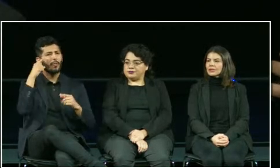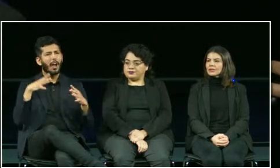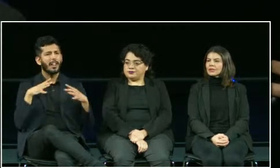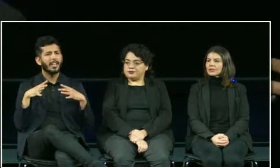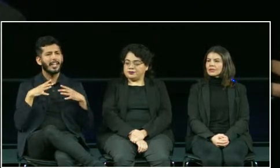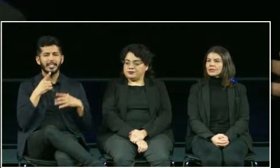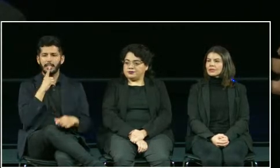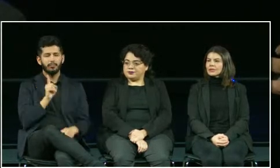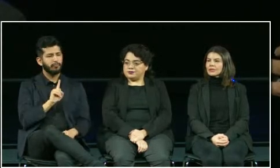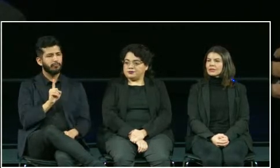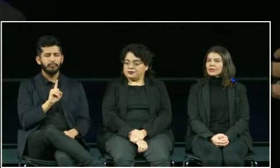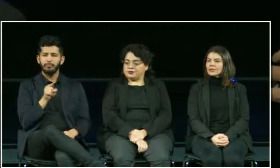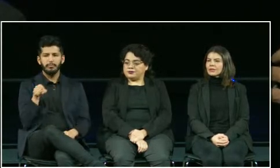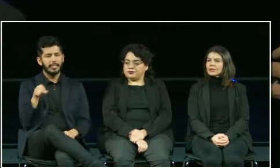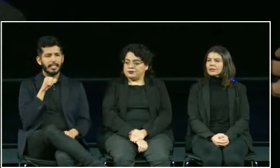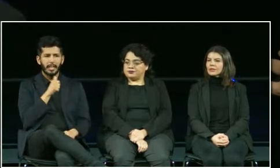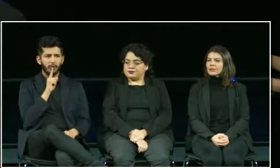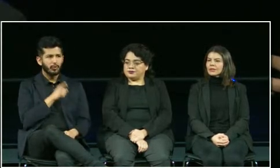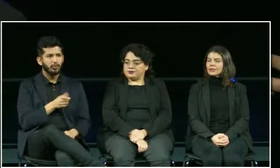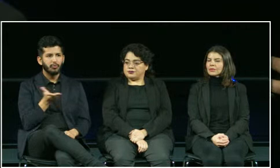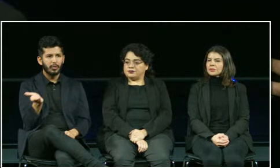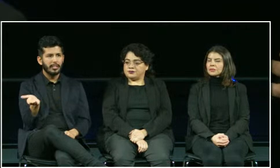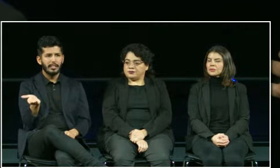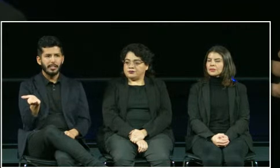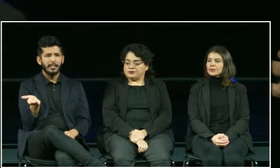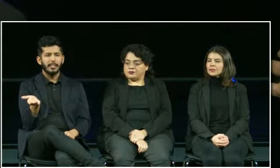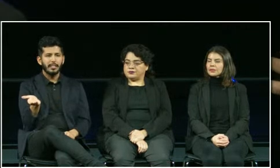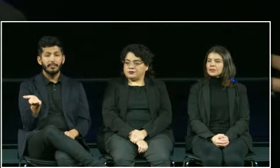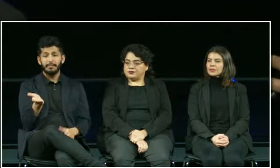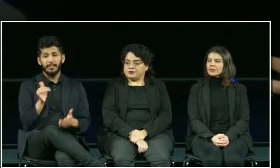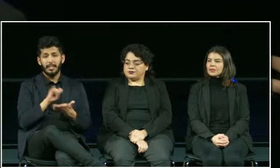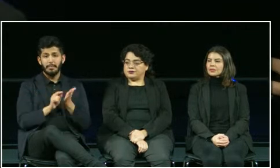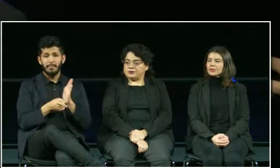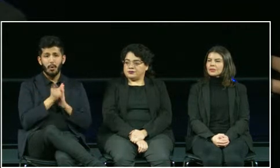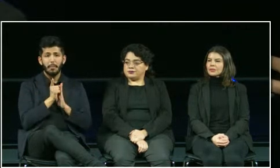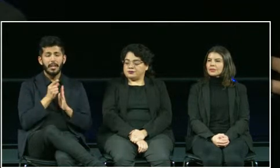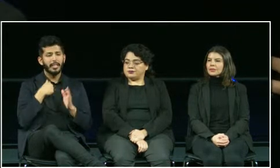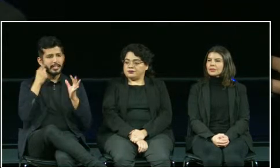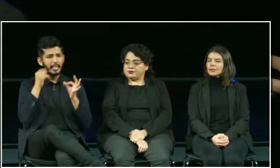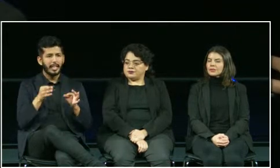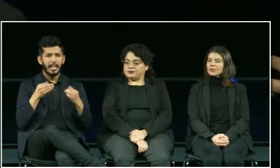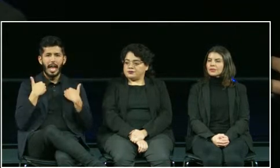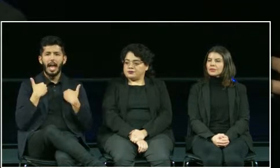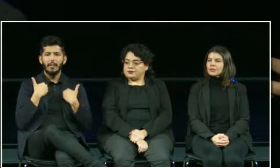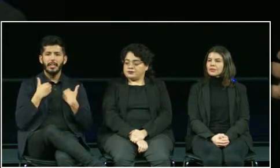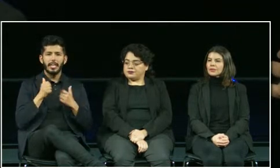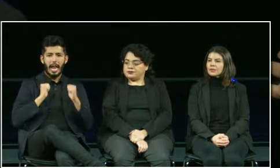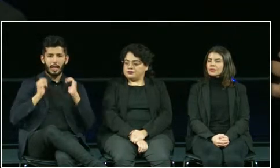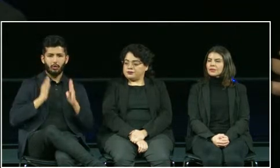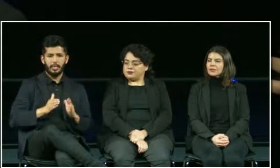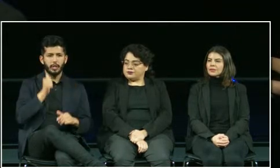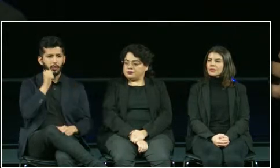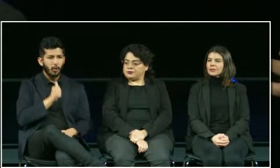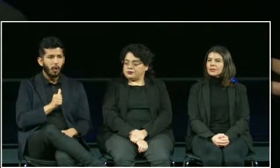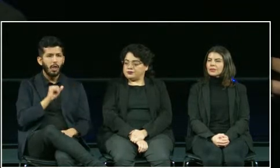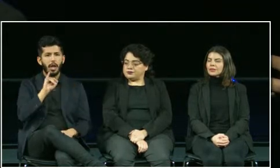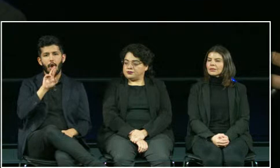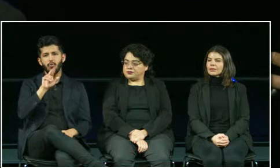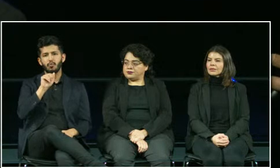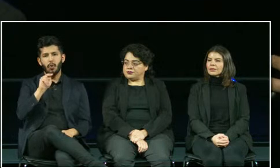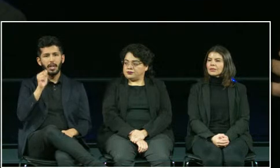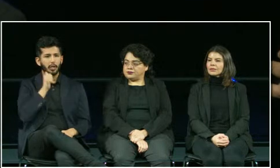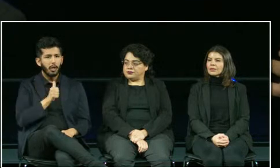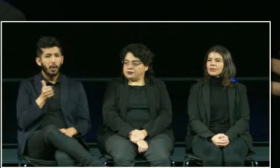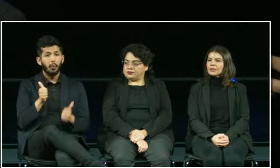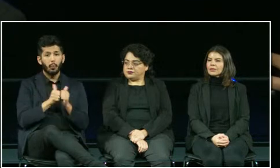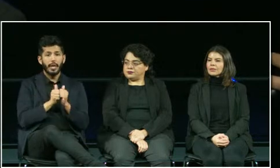not like this. So, and at that moment, I decided to have a main actress in the movie, a girl, Iranian girl,